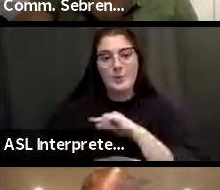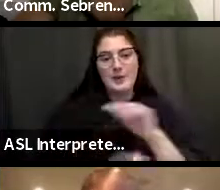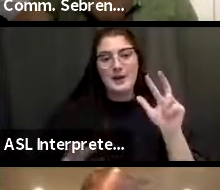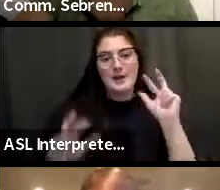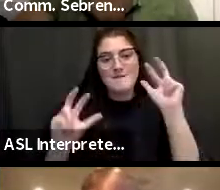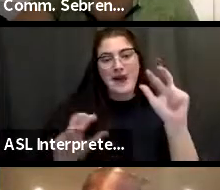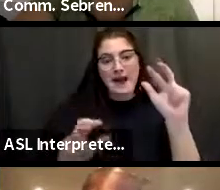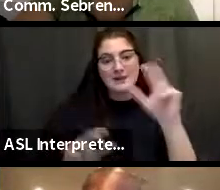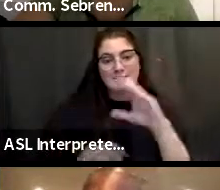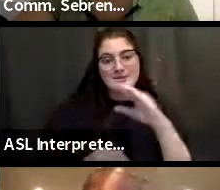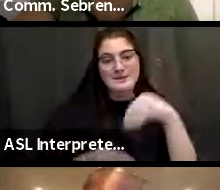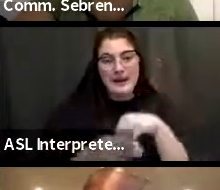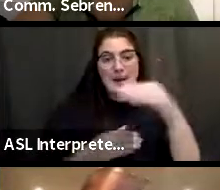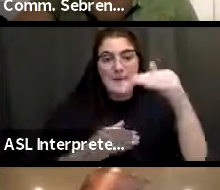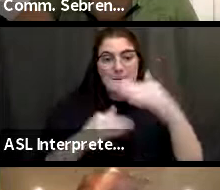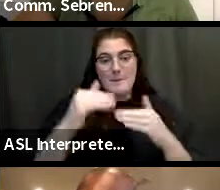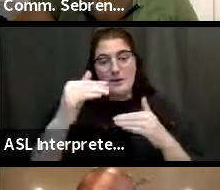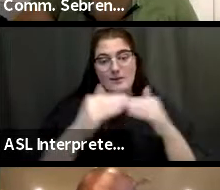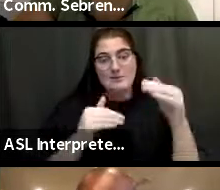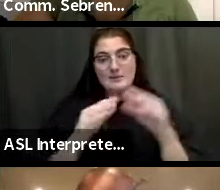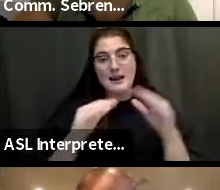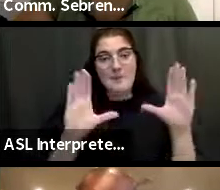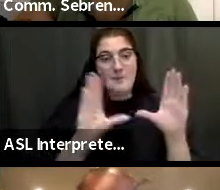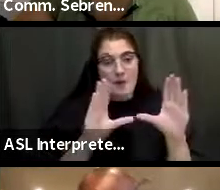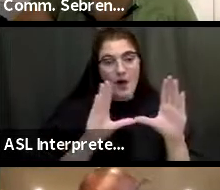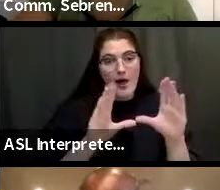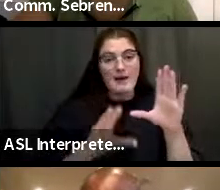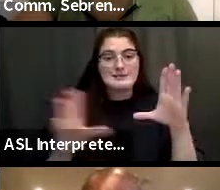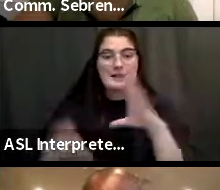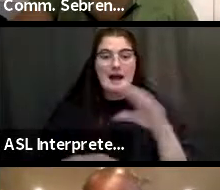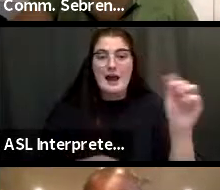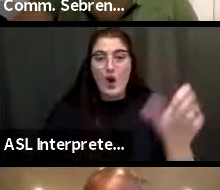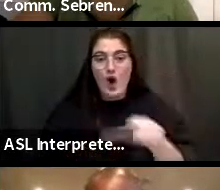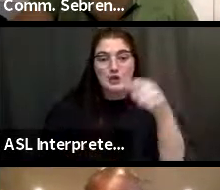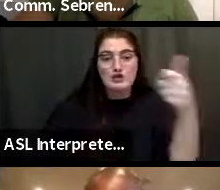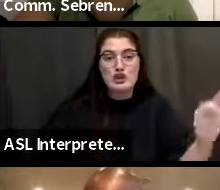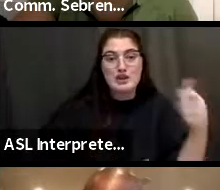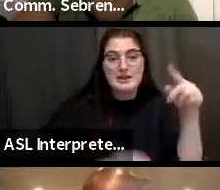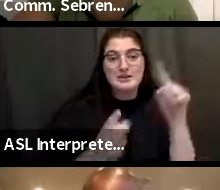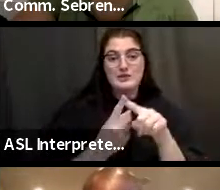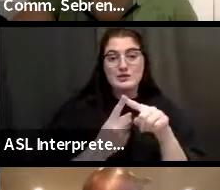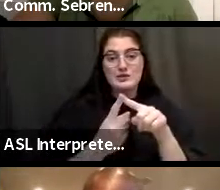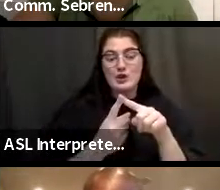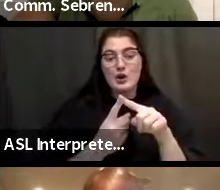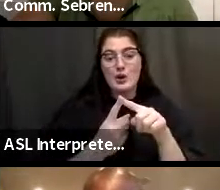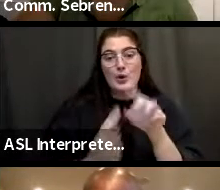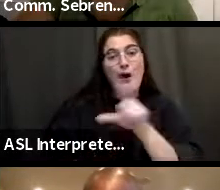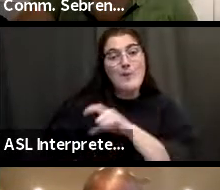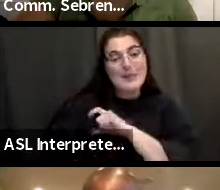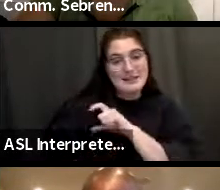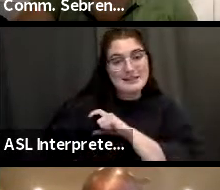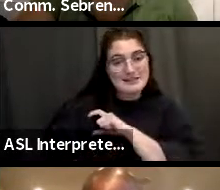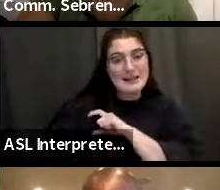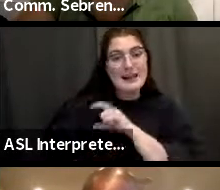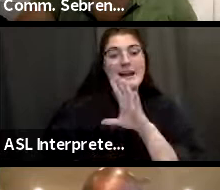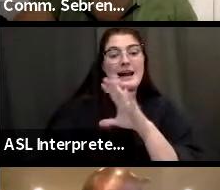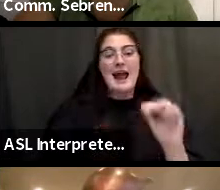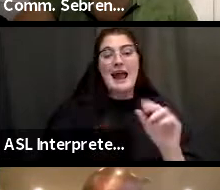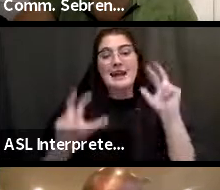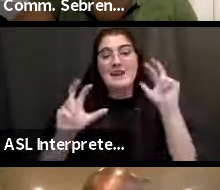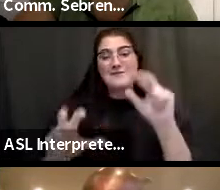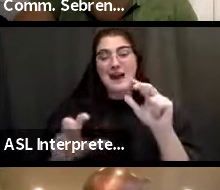building blocks and alternatives to policing, and invest in the police that we